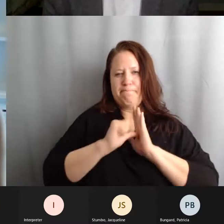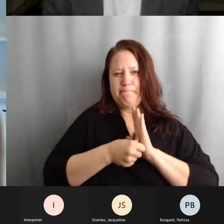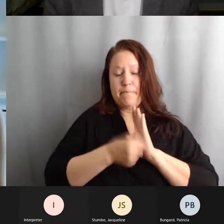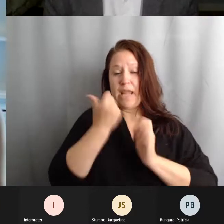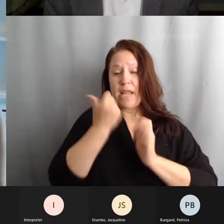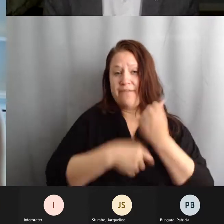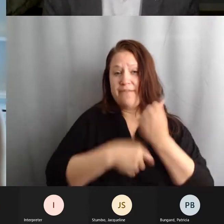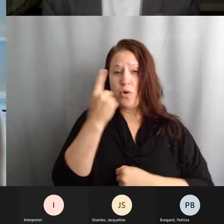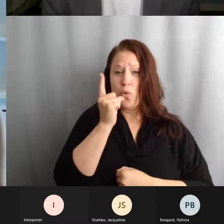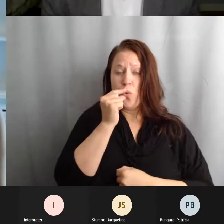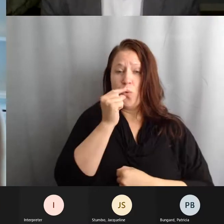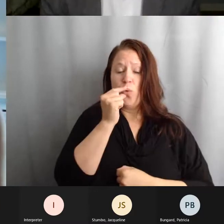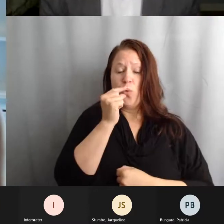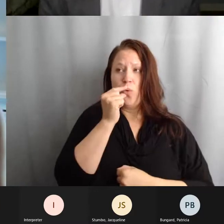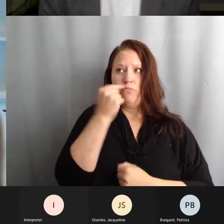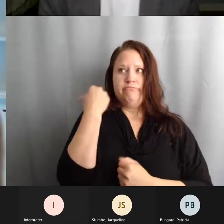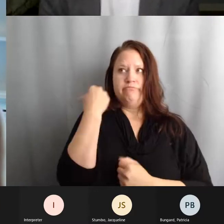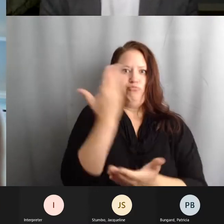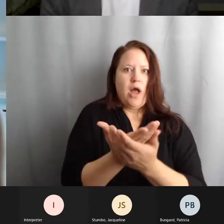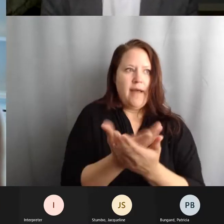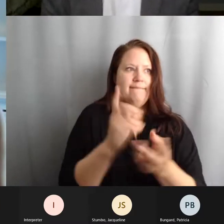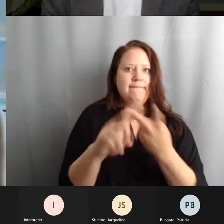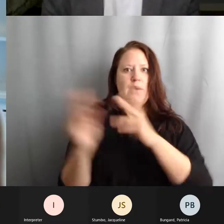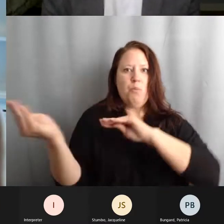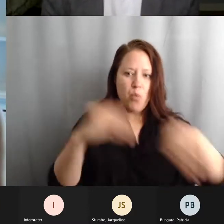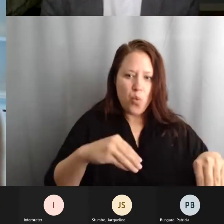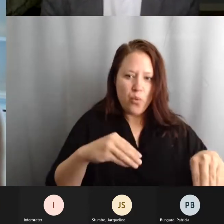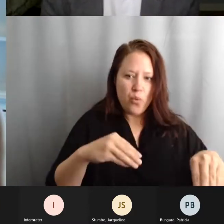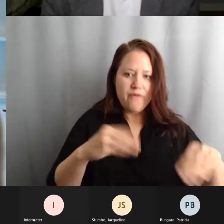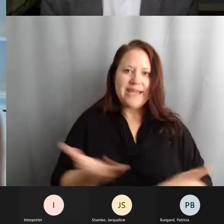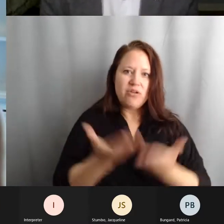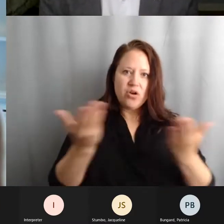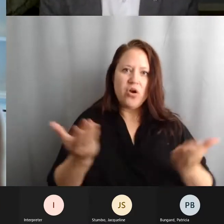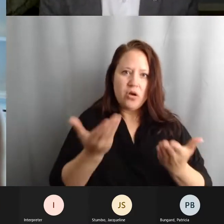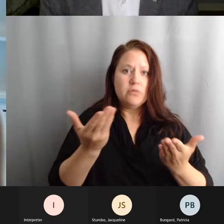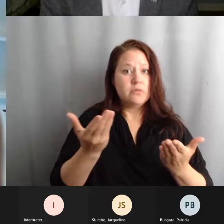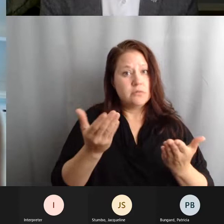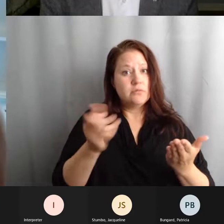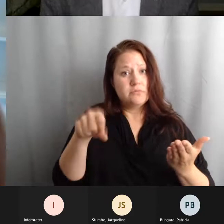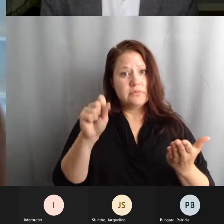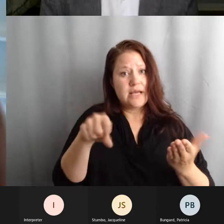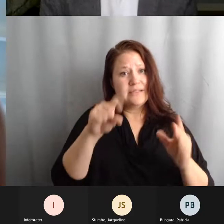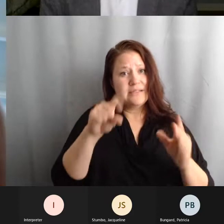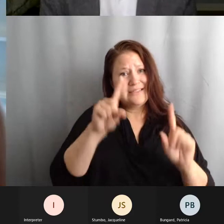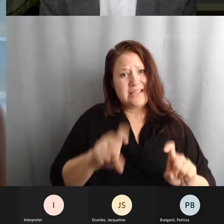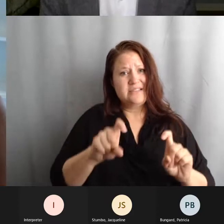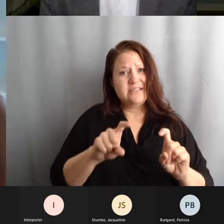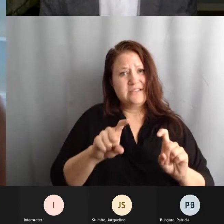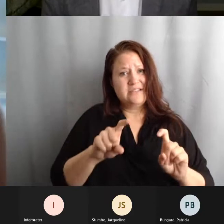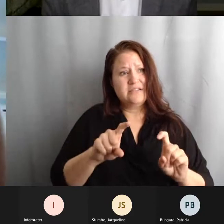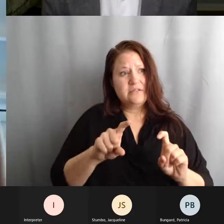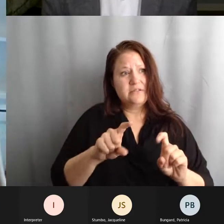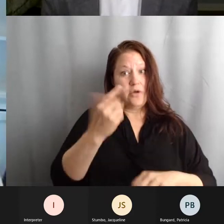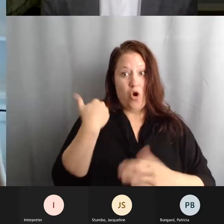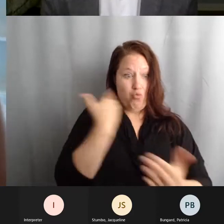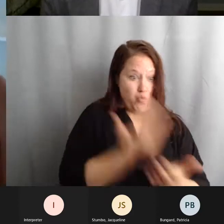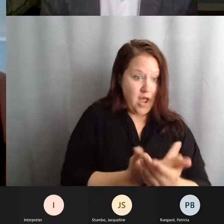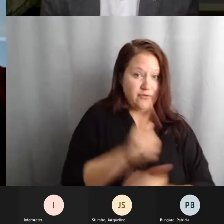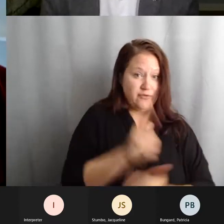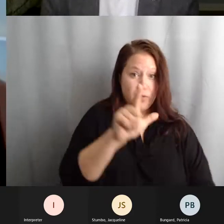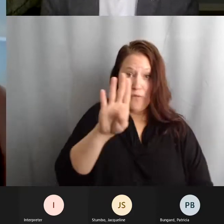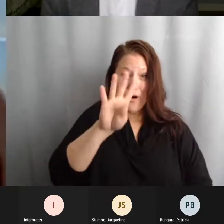everybody that gets to campus, that's moving onto campus, is expected to test within 24 hours of their arrival. So we do have the